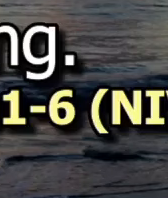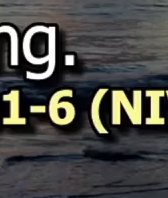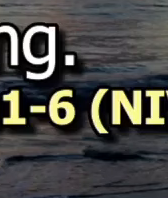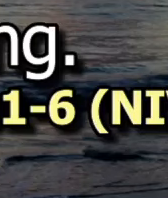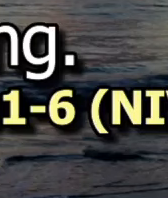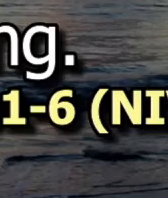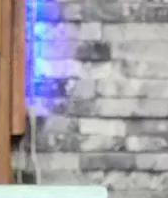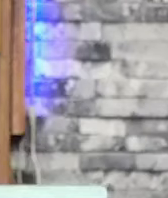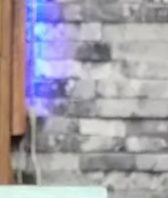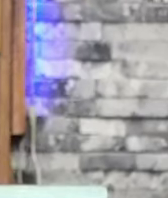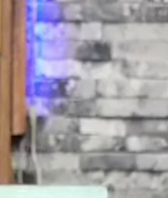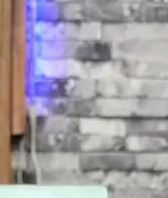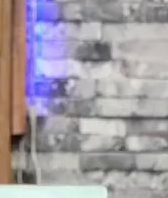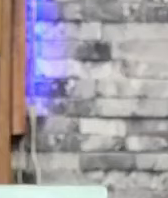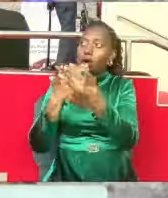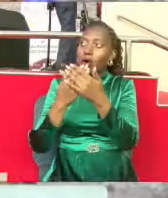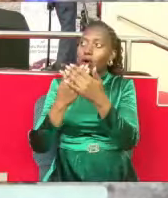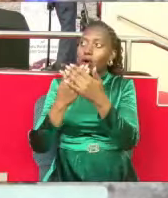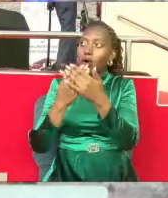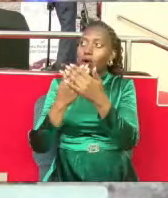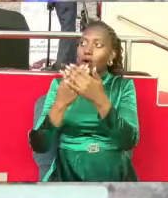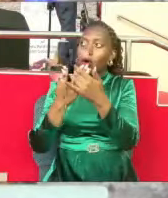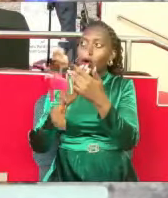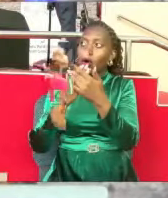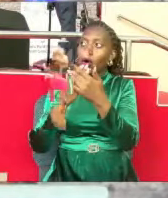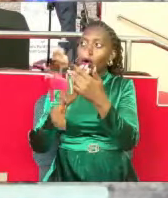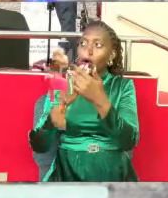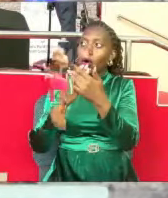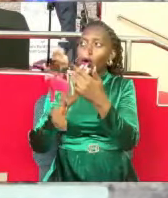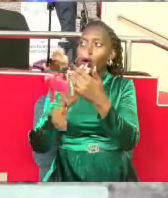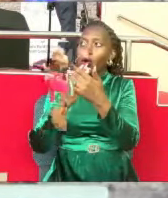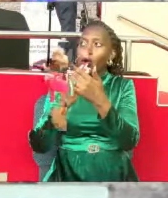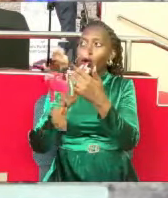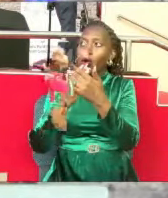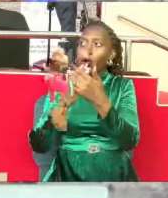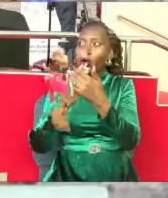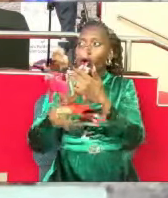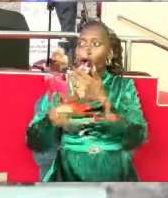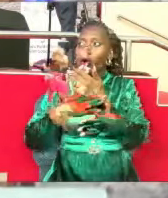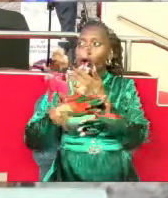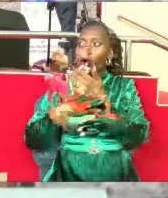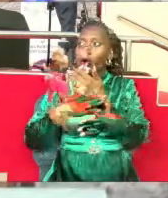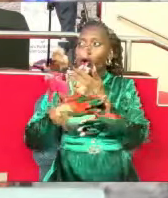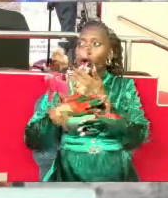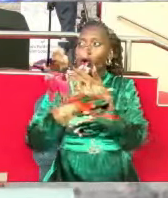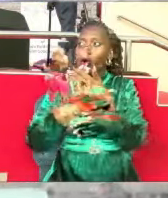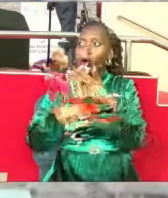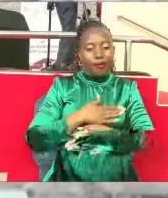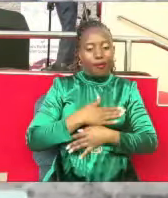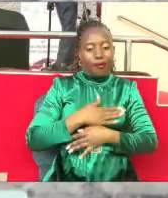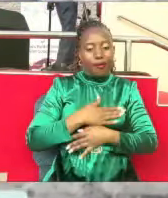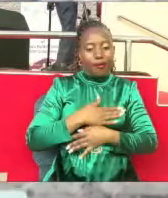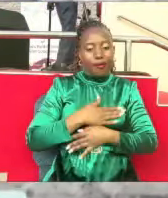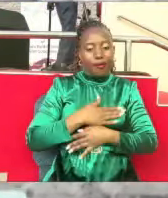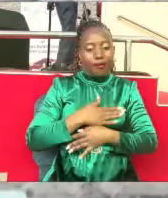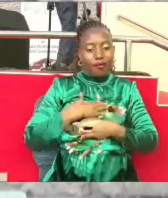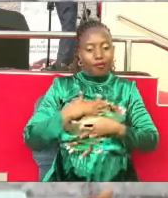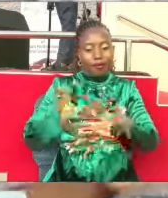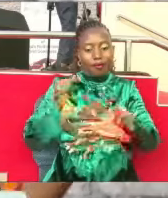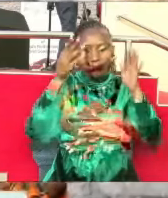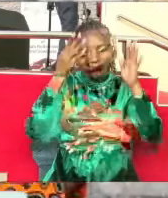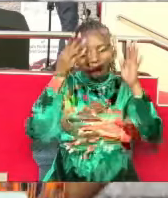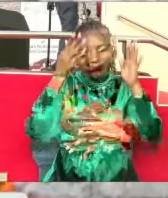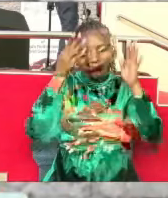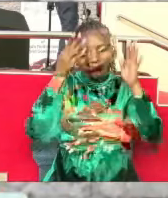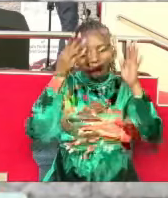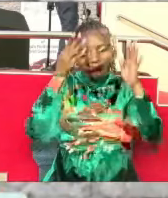word. Kuleta neno lake. And I also want to appreciate our bishop and our mom in the house. Nashukuru askofu na mama yetu katika